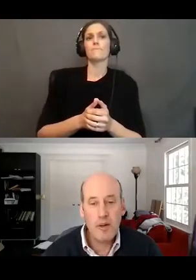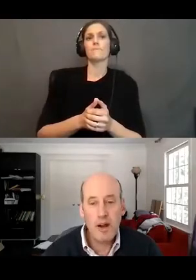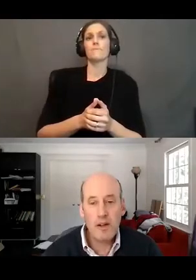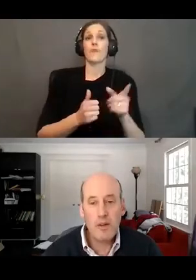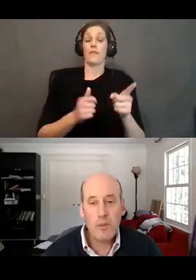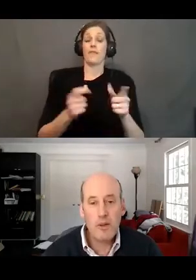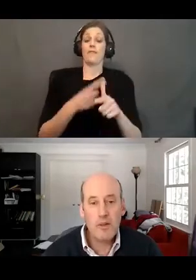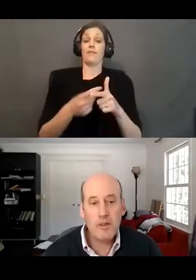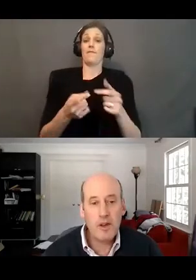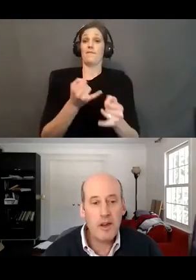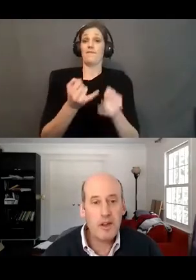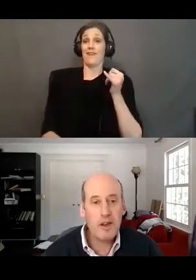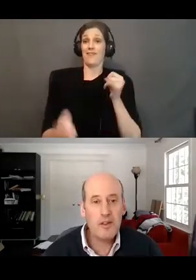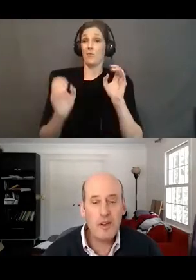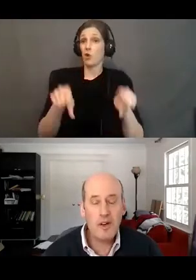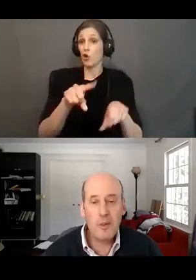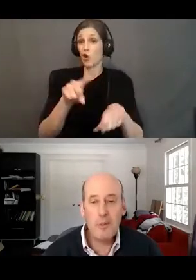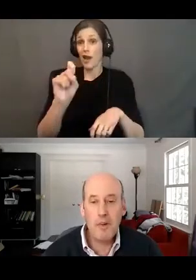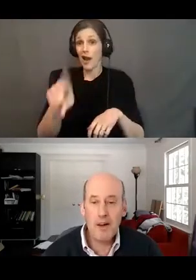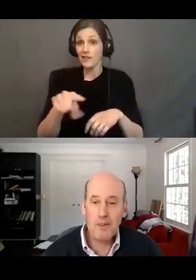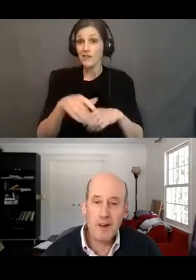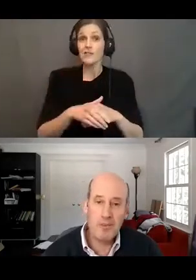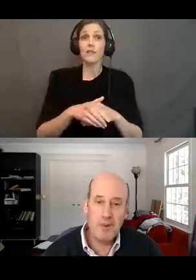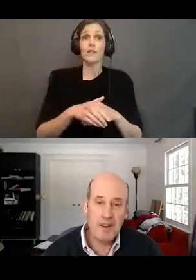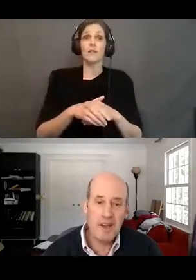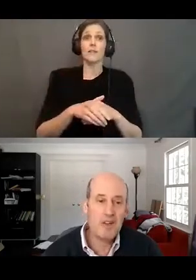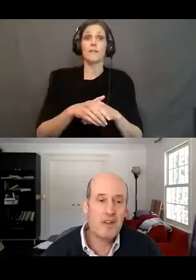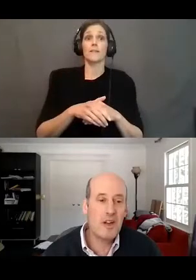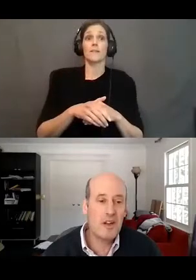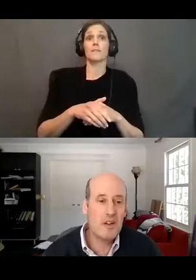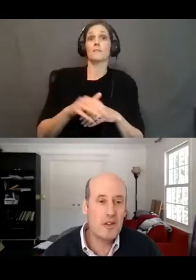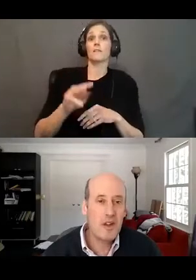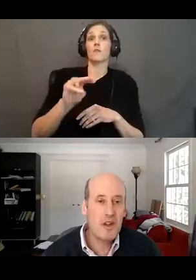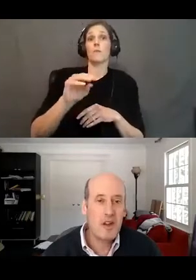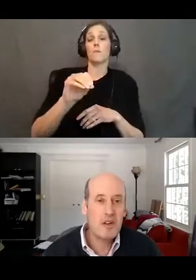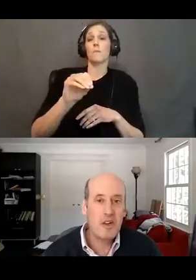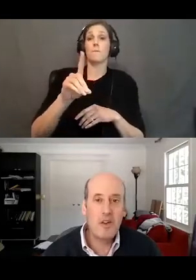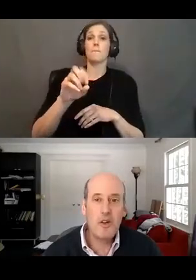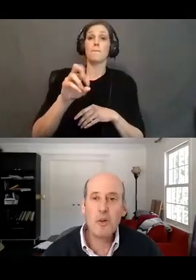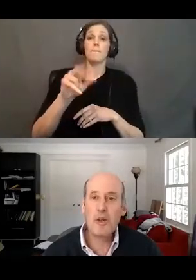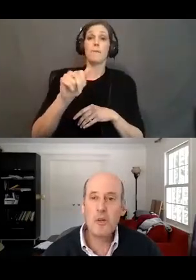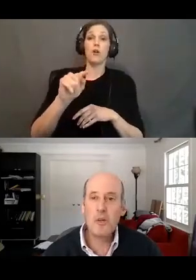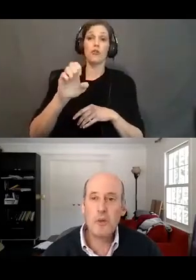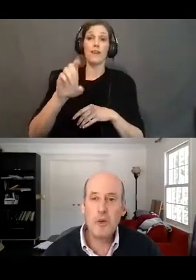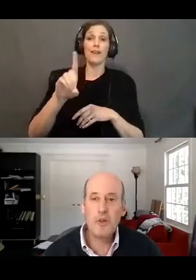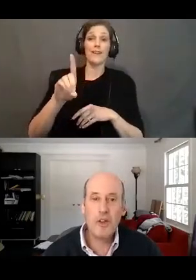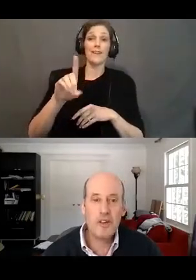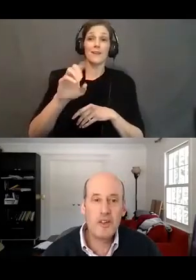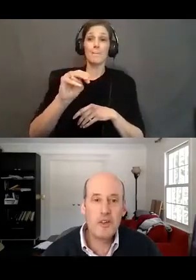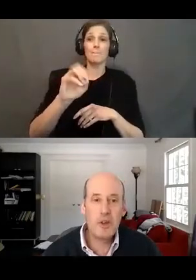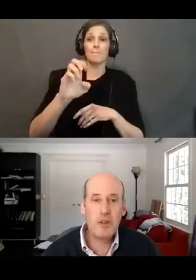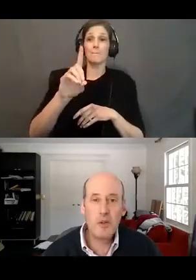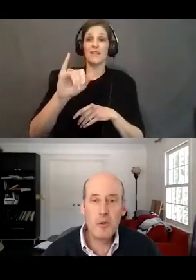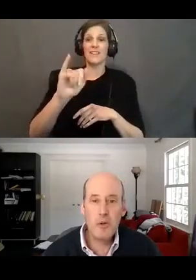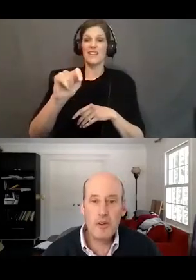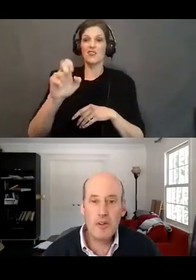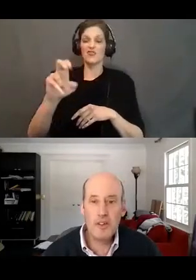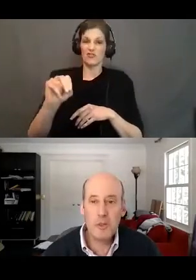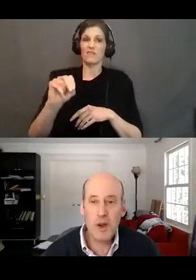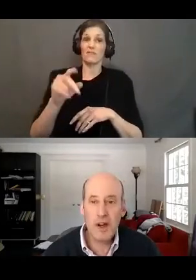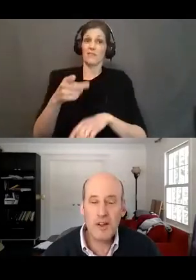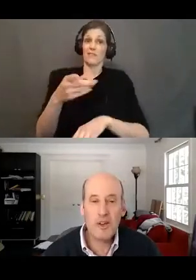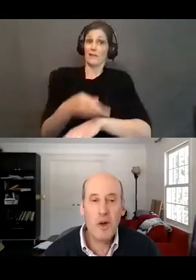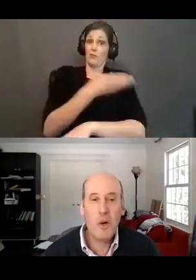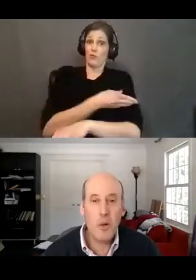And then finally, we could say, is there moderated mediation? That is, does the new curriculum improve science achievement through improving